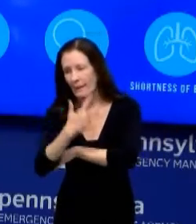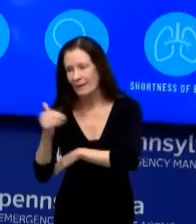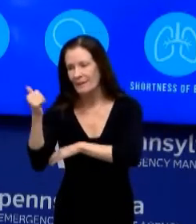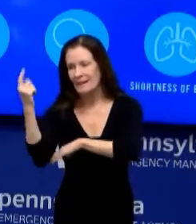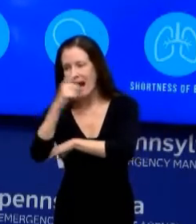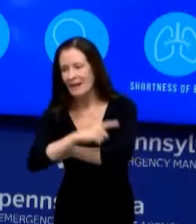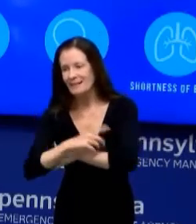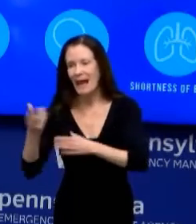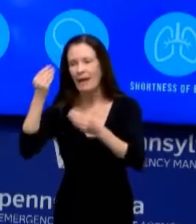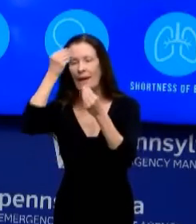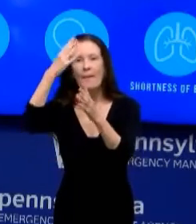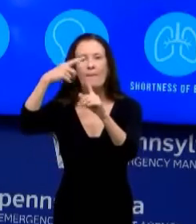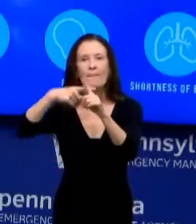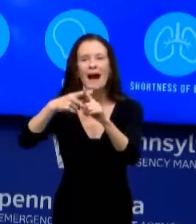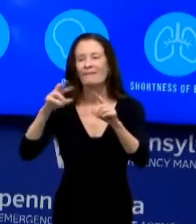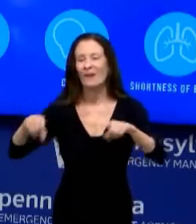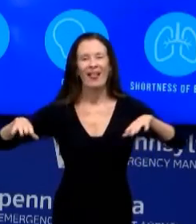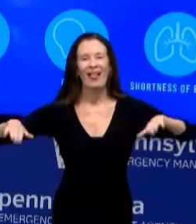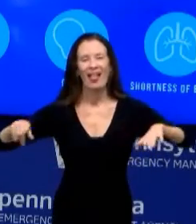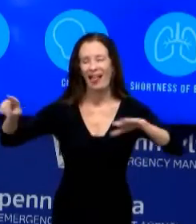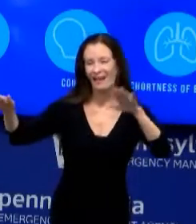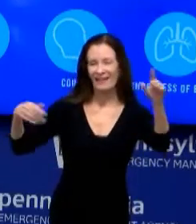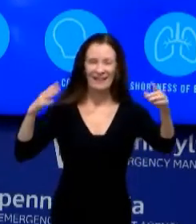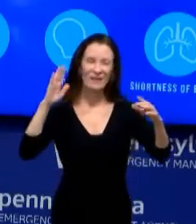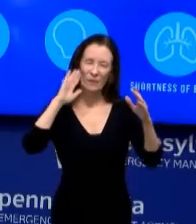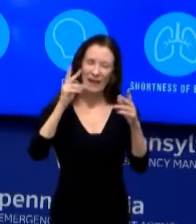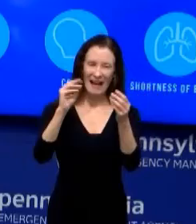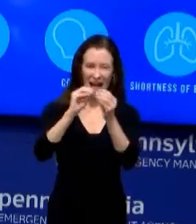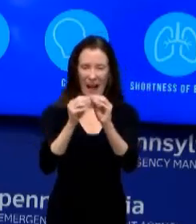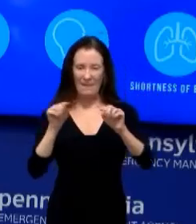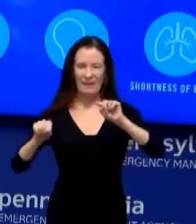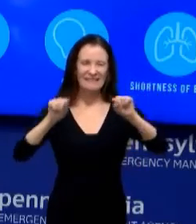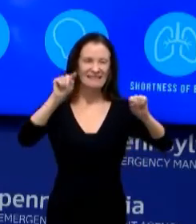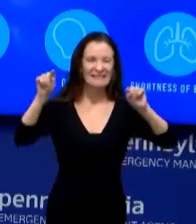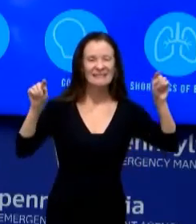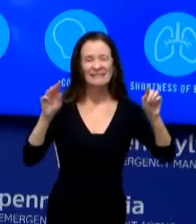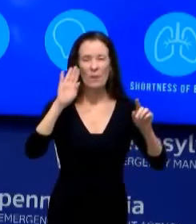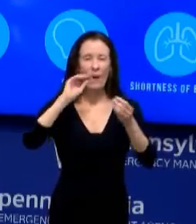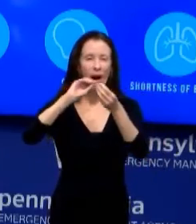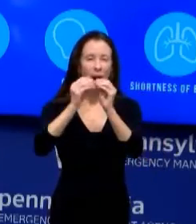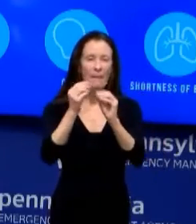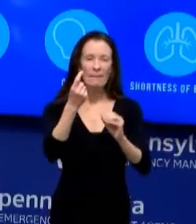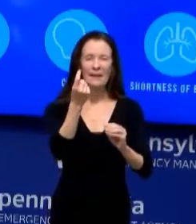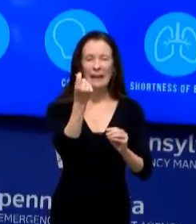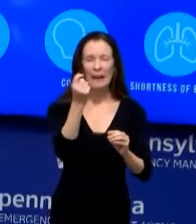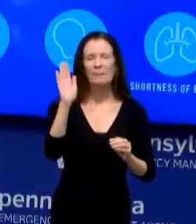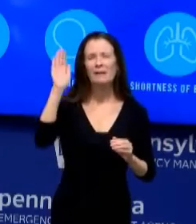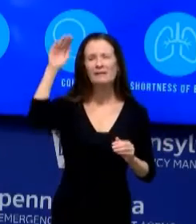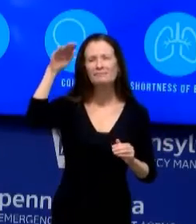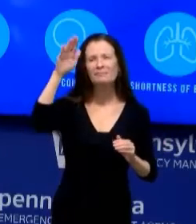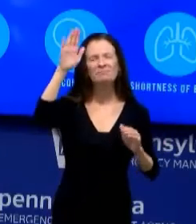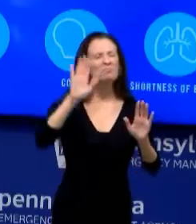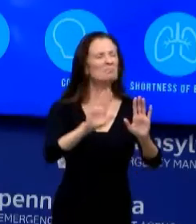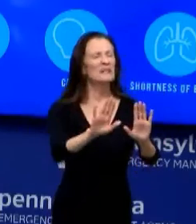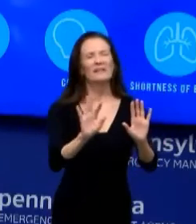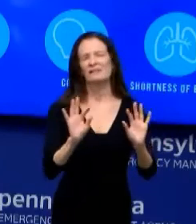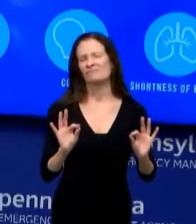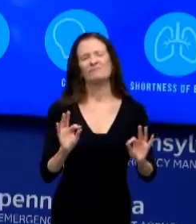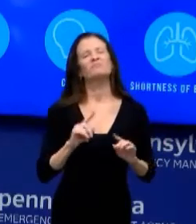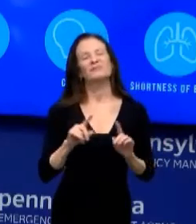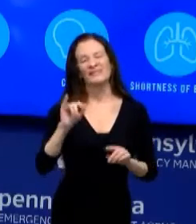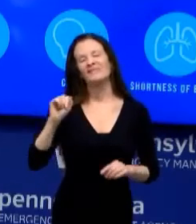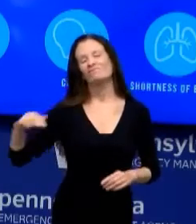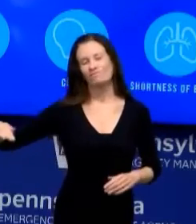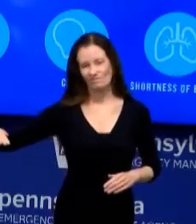in a day. So very small variations don't mean much. It's going to be trends over time, and when we look at 3-day averages